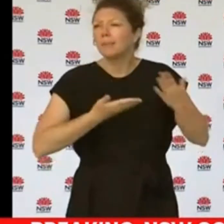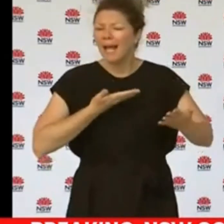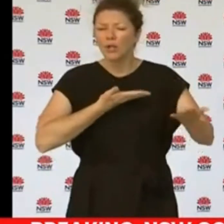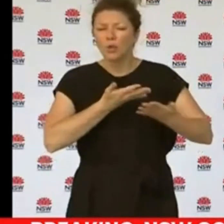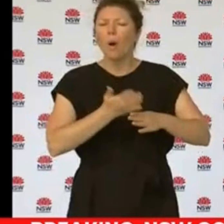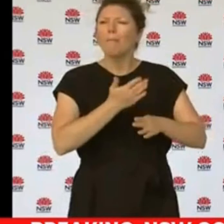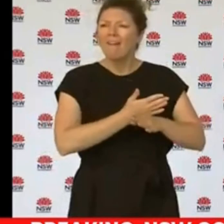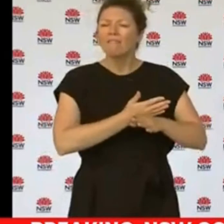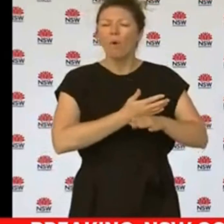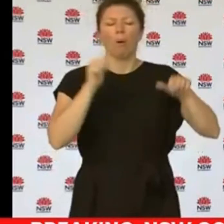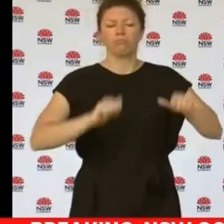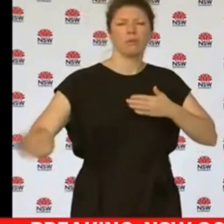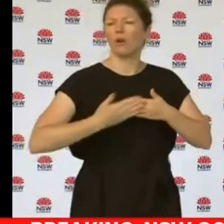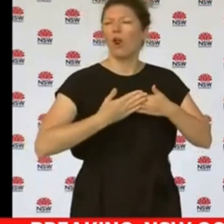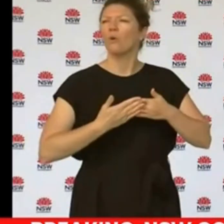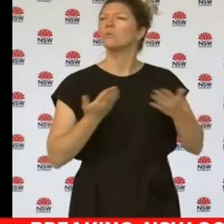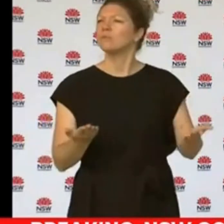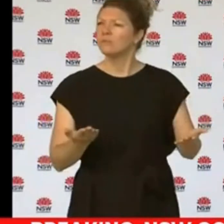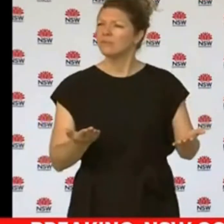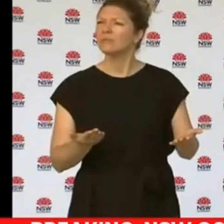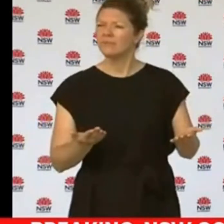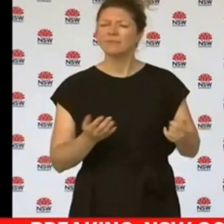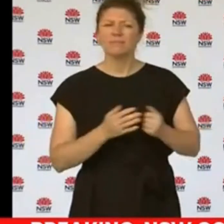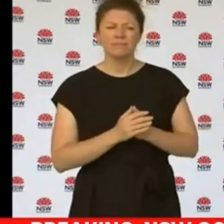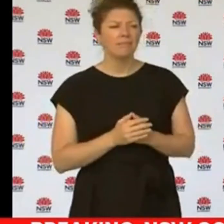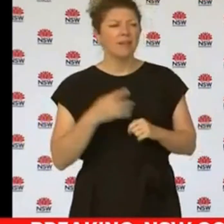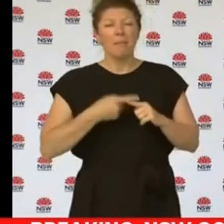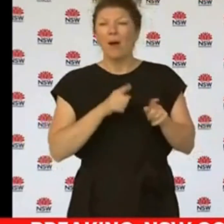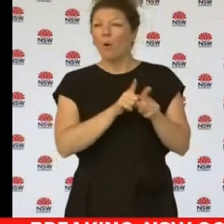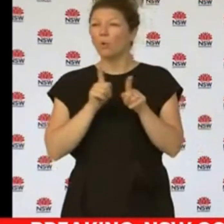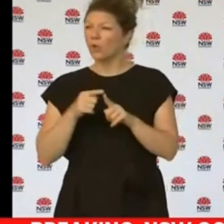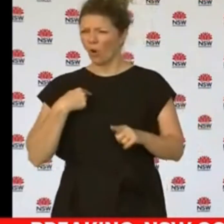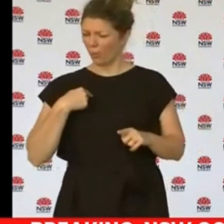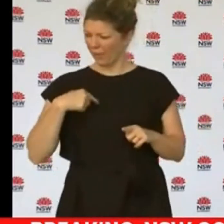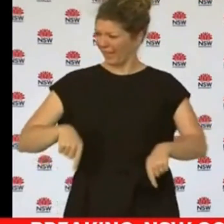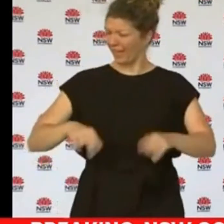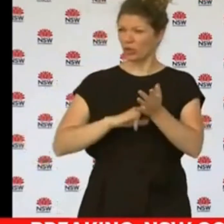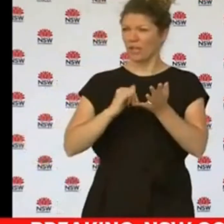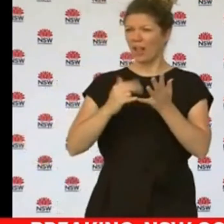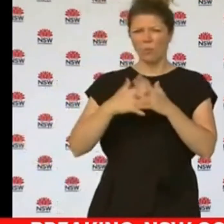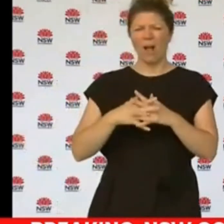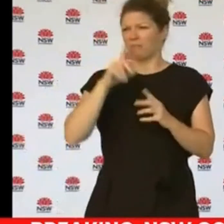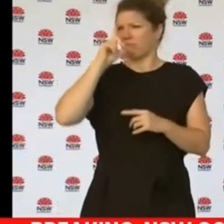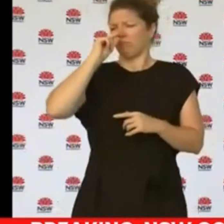to you the situation that's going on. And secondly, that we've demonstrated our capacity in New South Wales, and I would